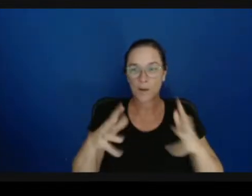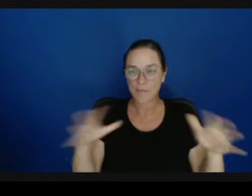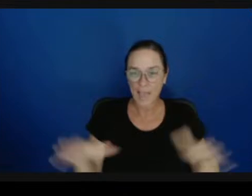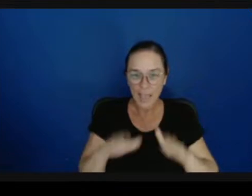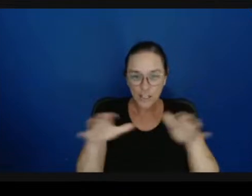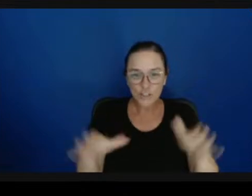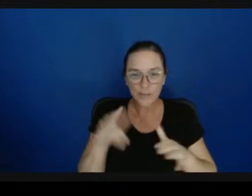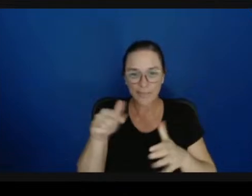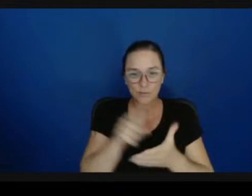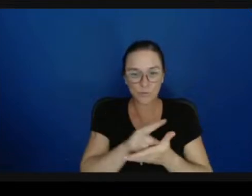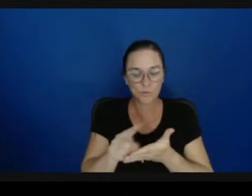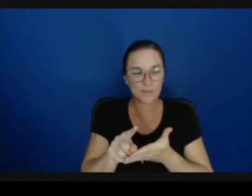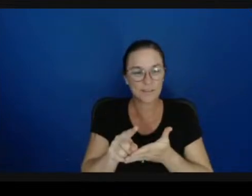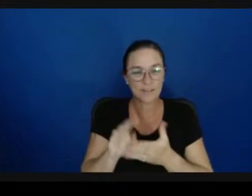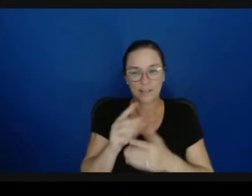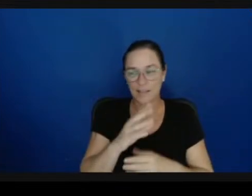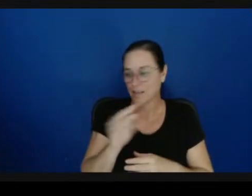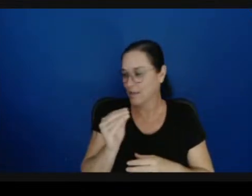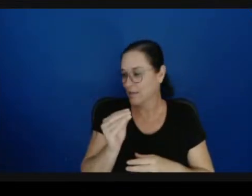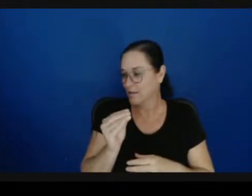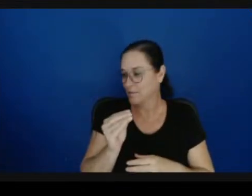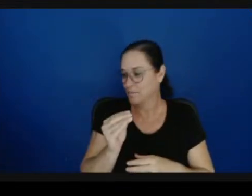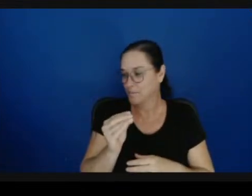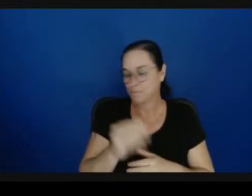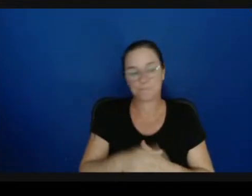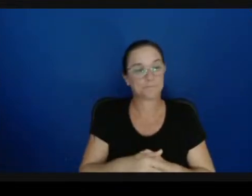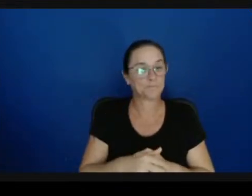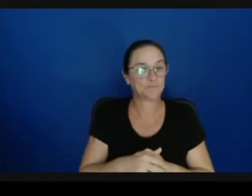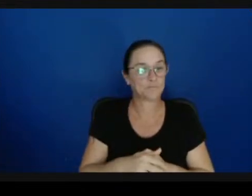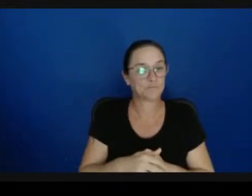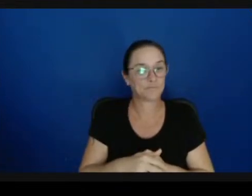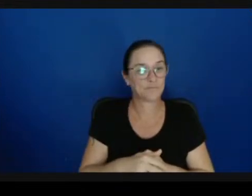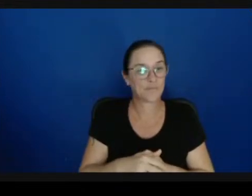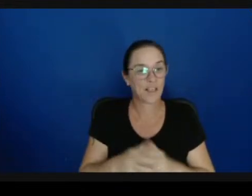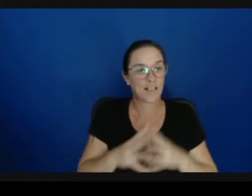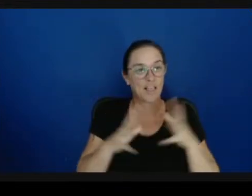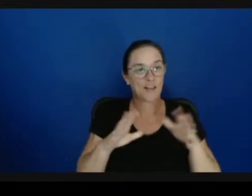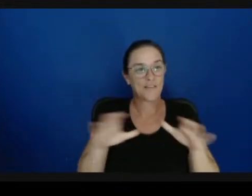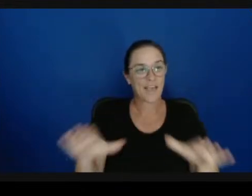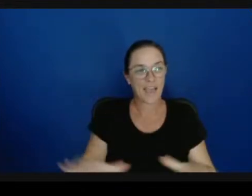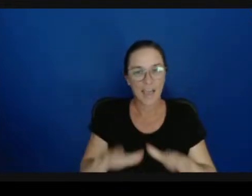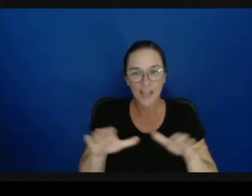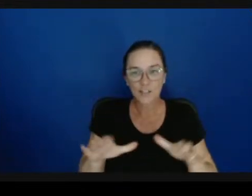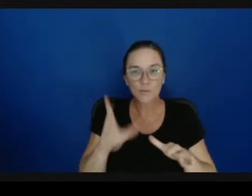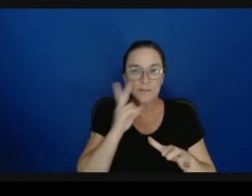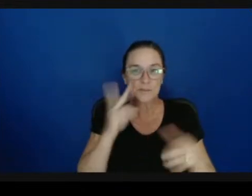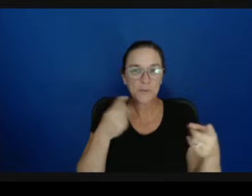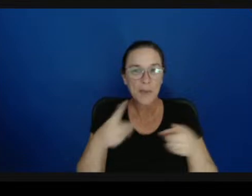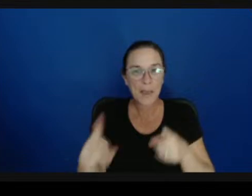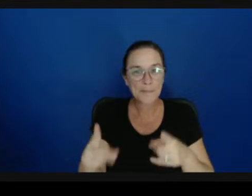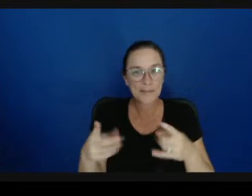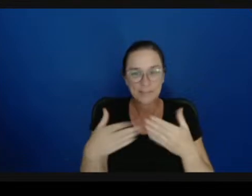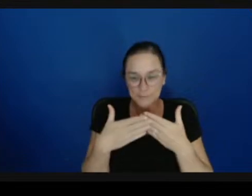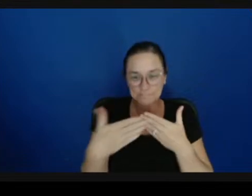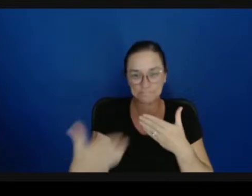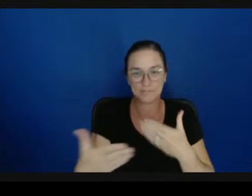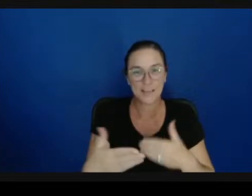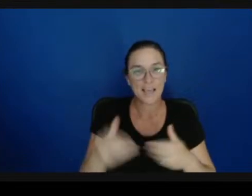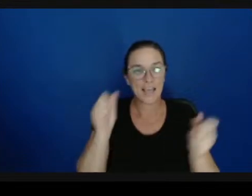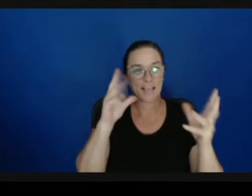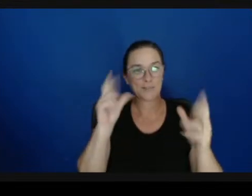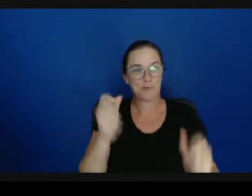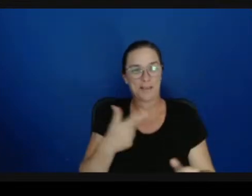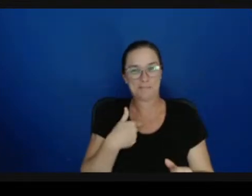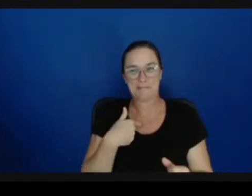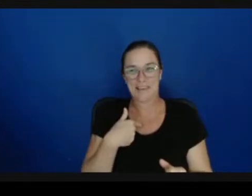and yeah, a lot of action. We'll see what it goes from here. It's surprised me with this reactivation.